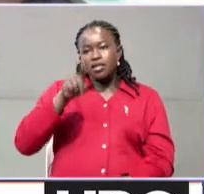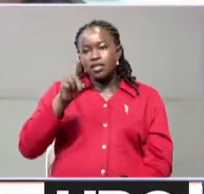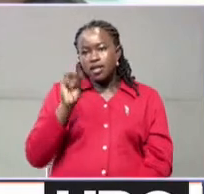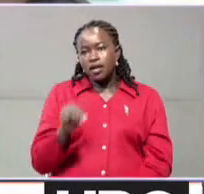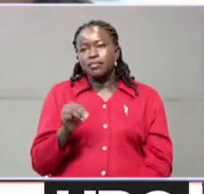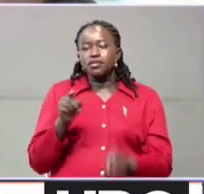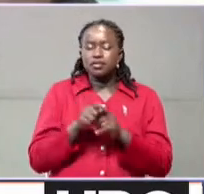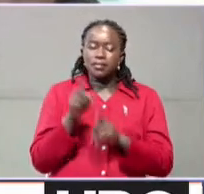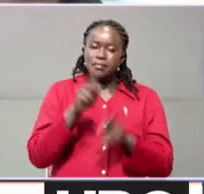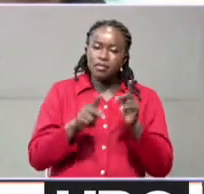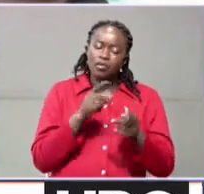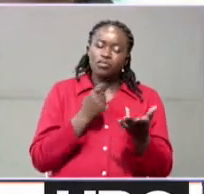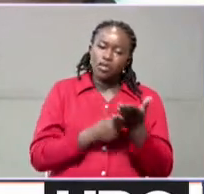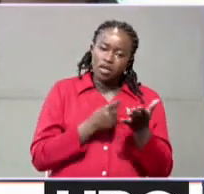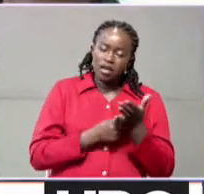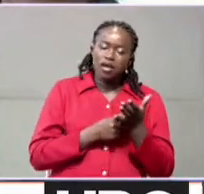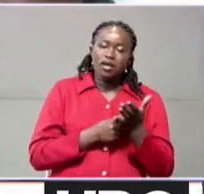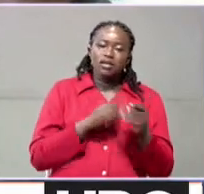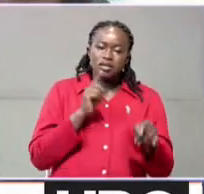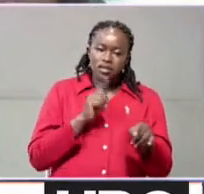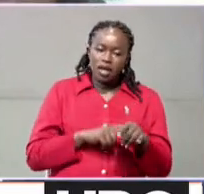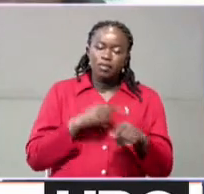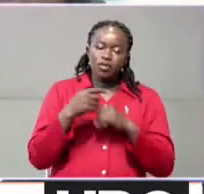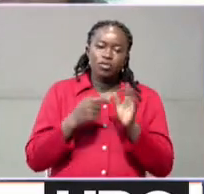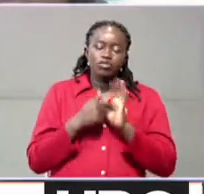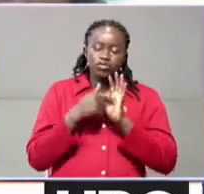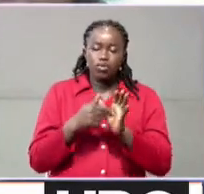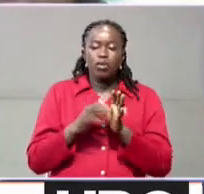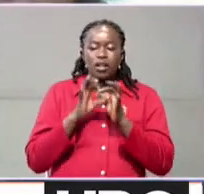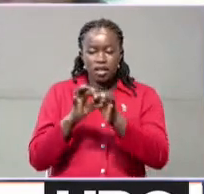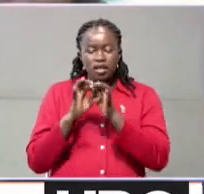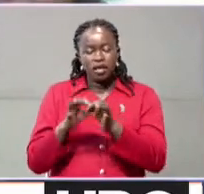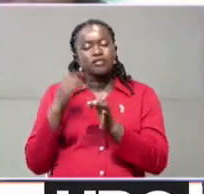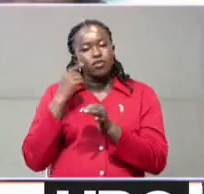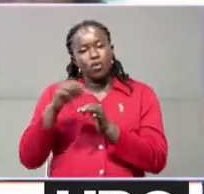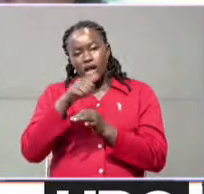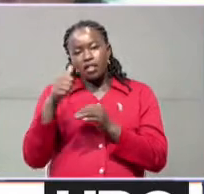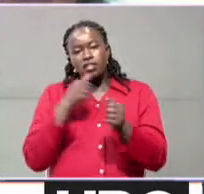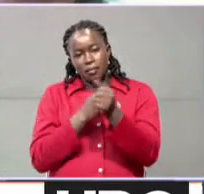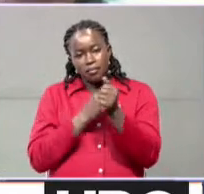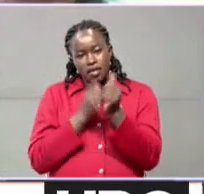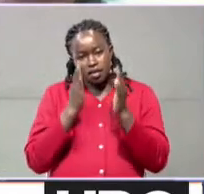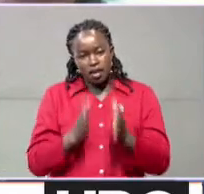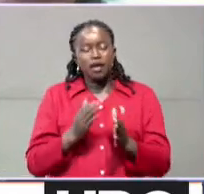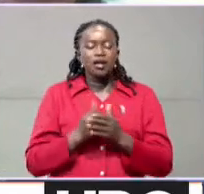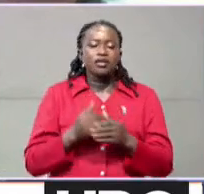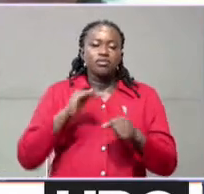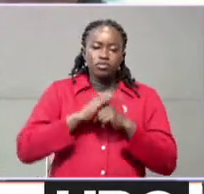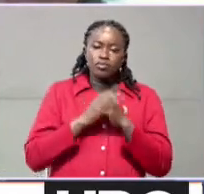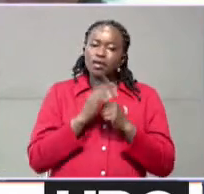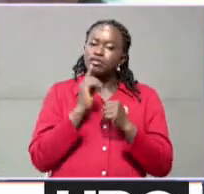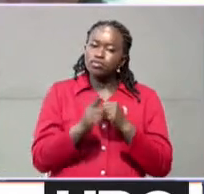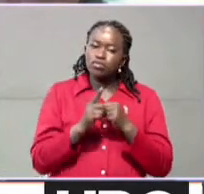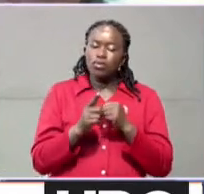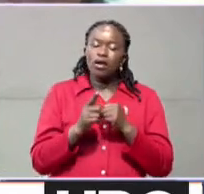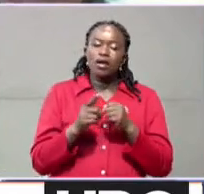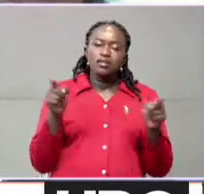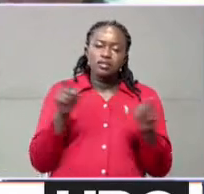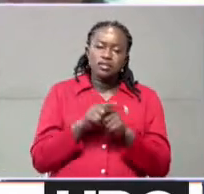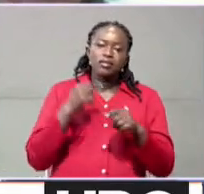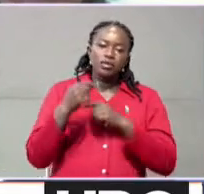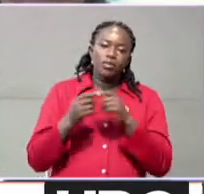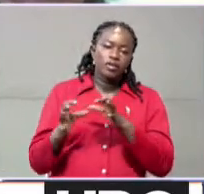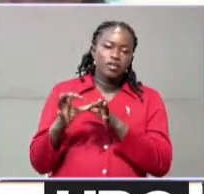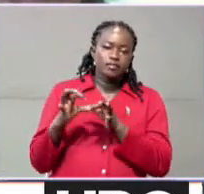citizens while showing linkage of other pillars to each other to ensure complementarity